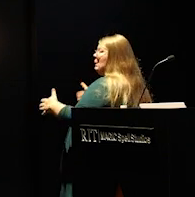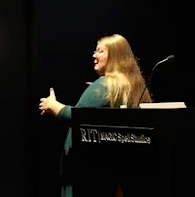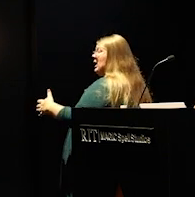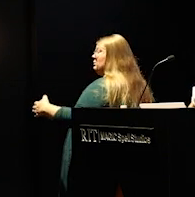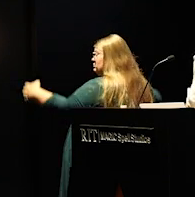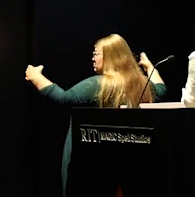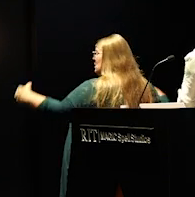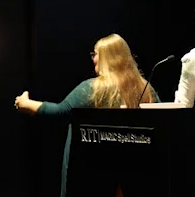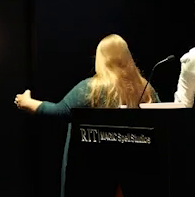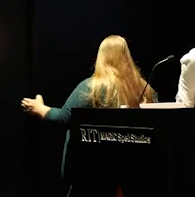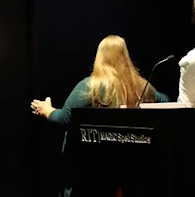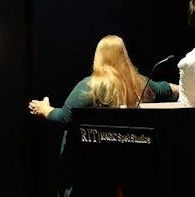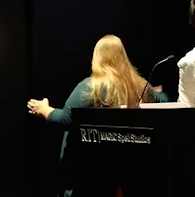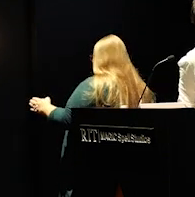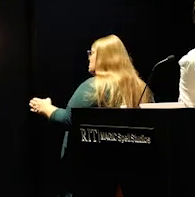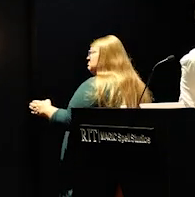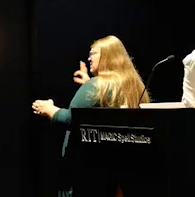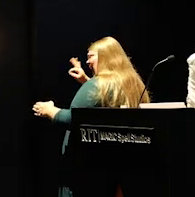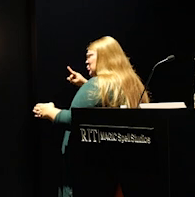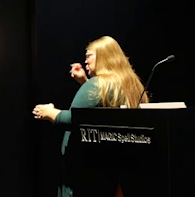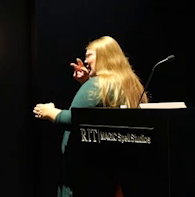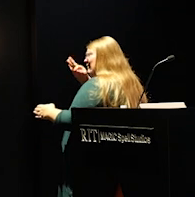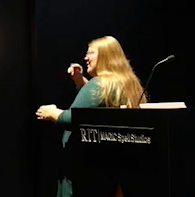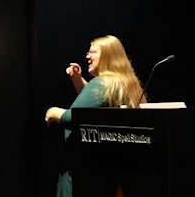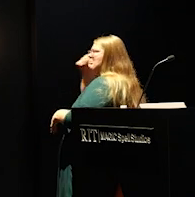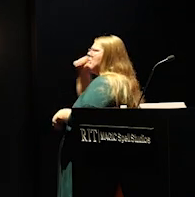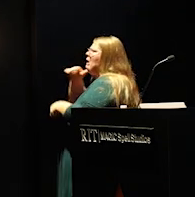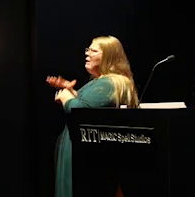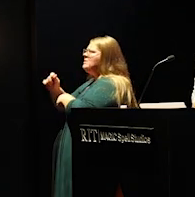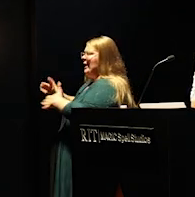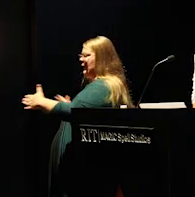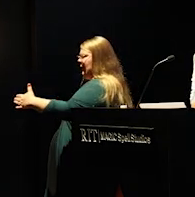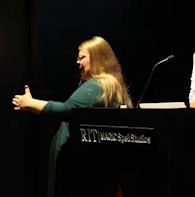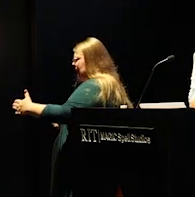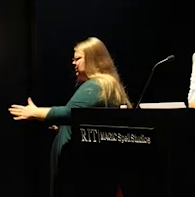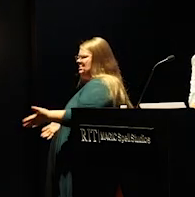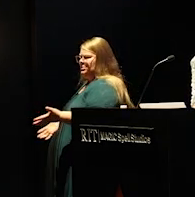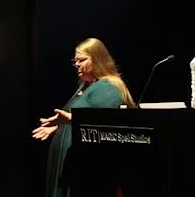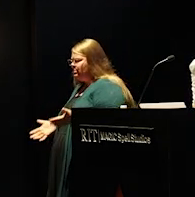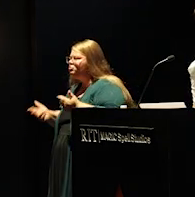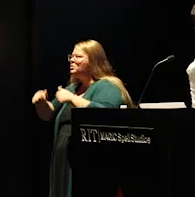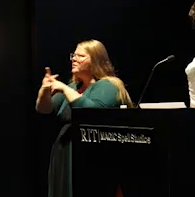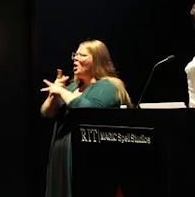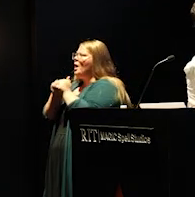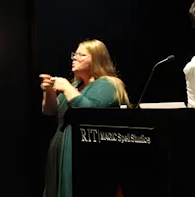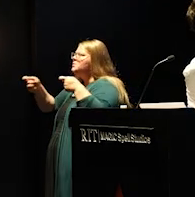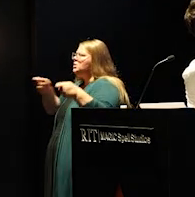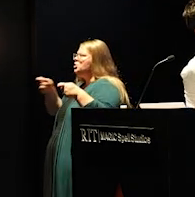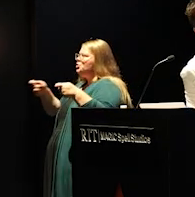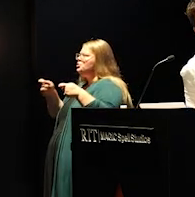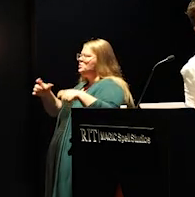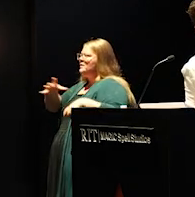feet of depth from the wall. We didn't have that there, so kind of just that idea. Let's make this bar here